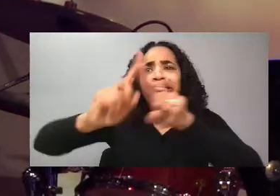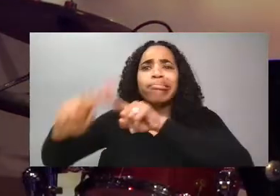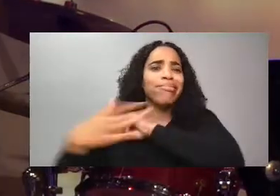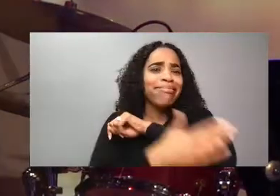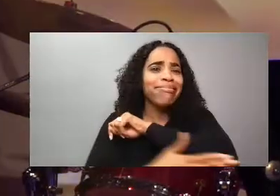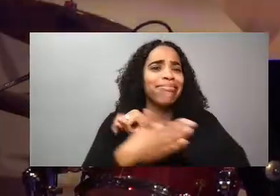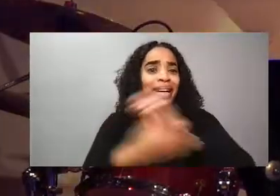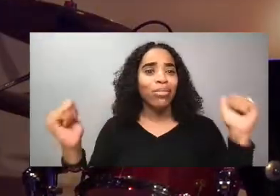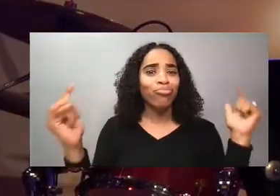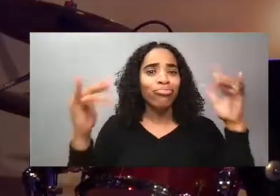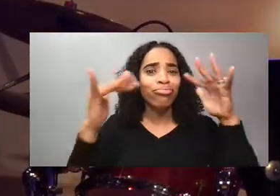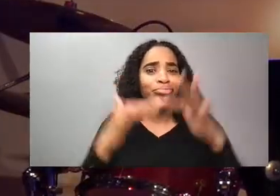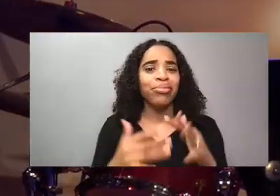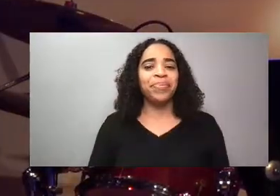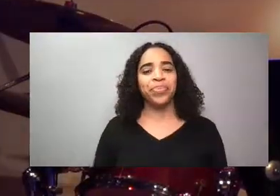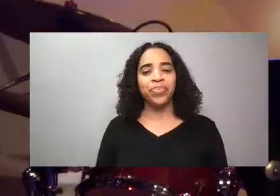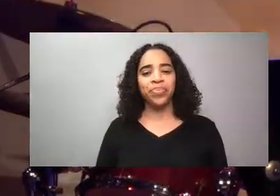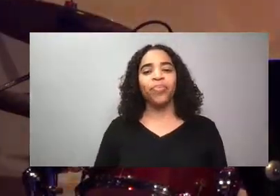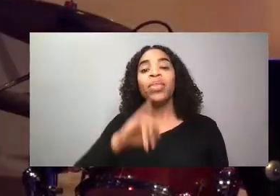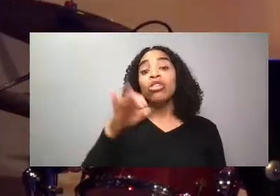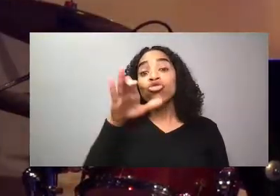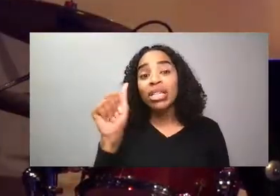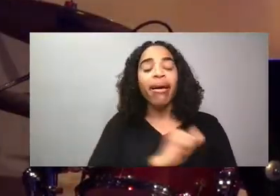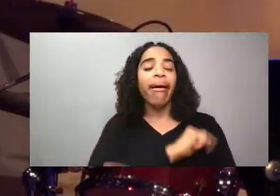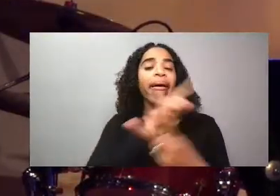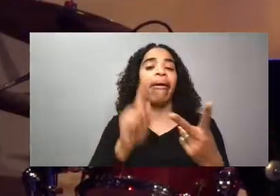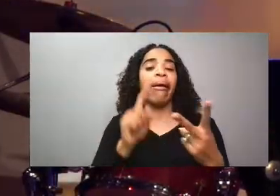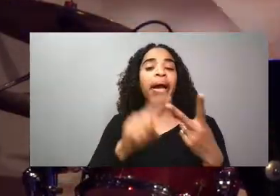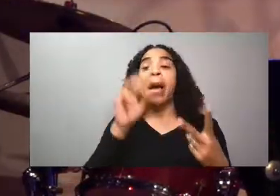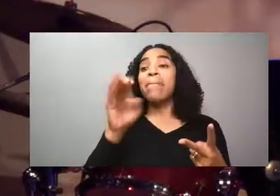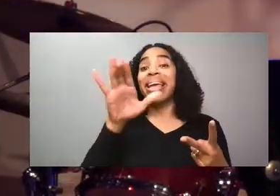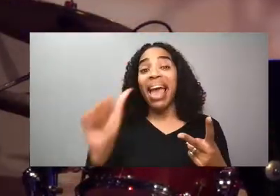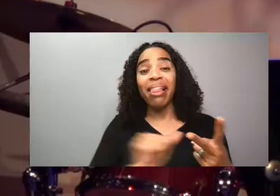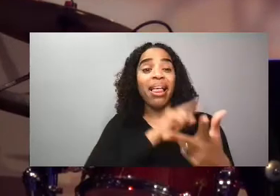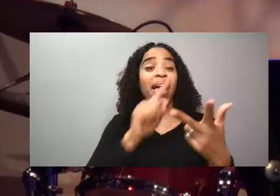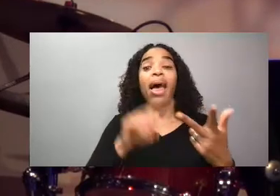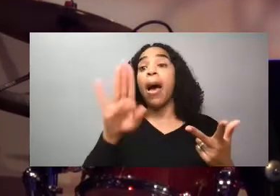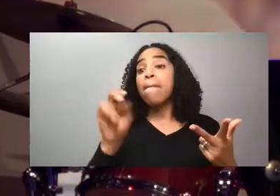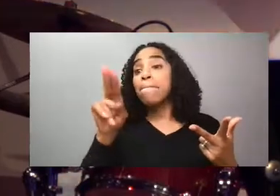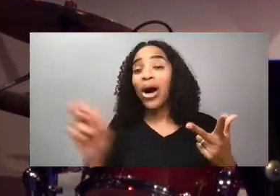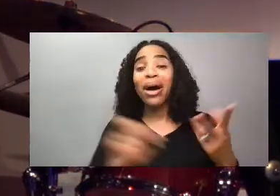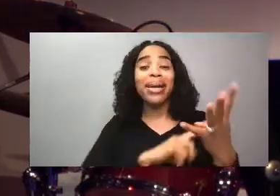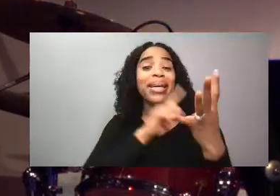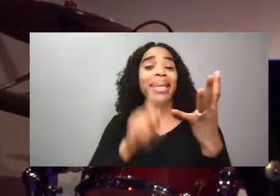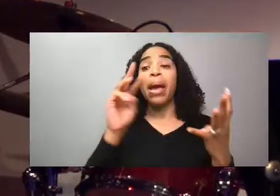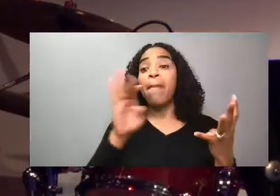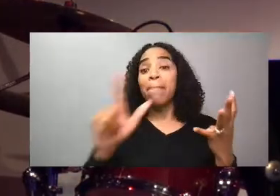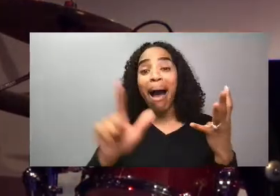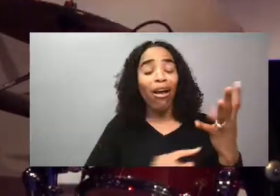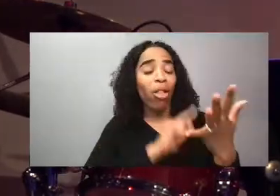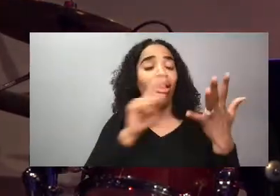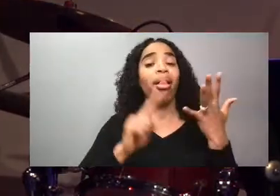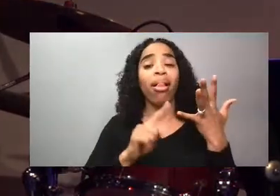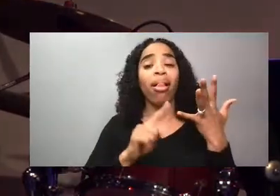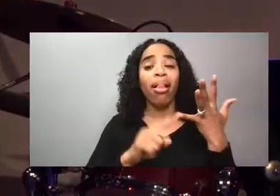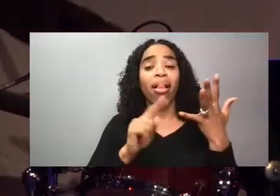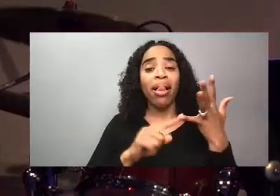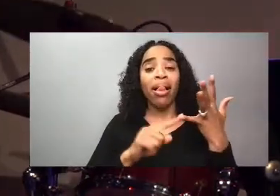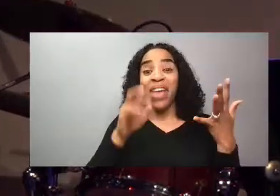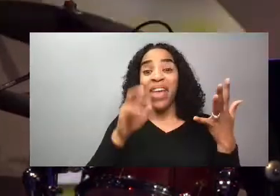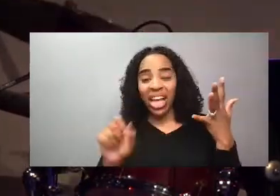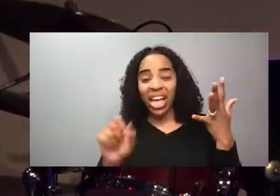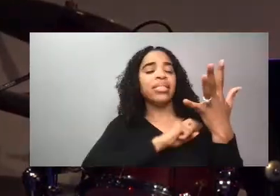With performances by Jessica Voss, Mikaela Bennett, Bonnie Milligan, Michael Maliakel, Darius De Haas,